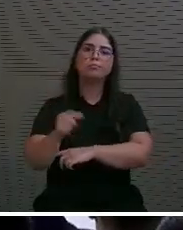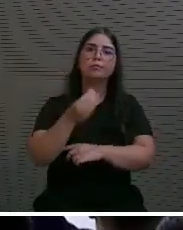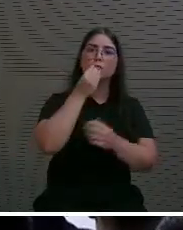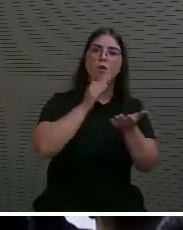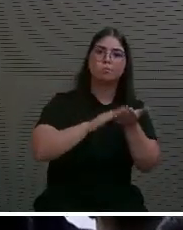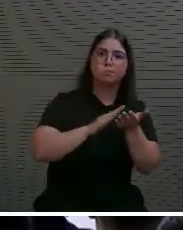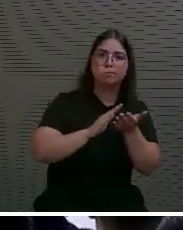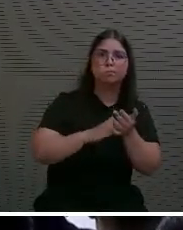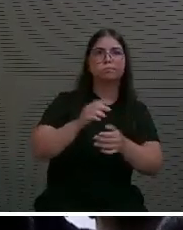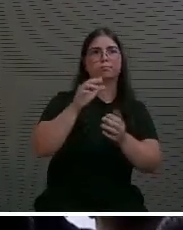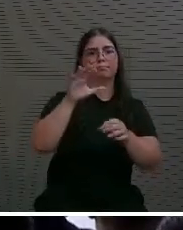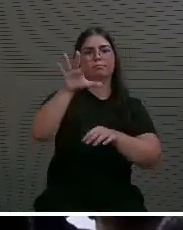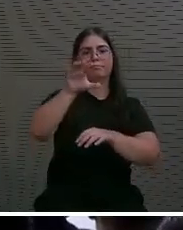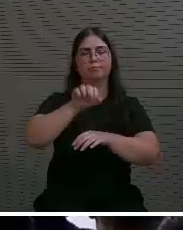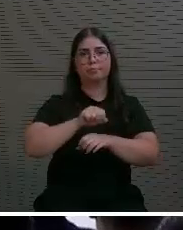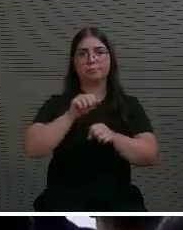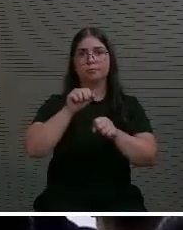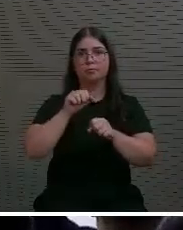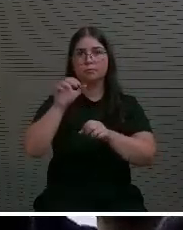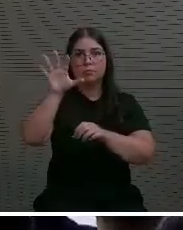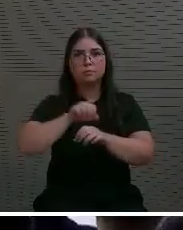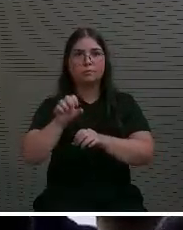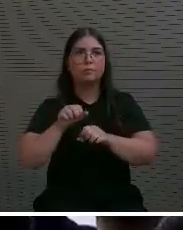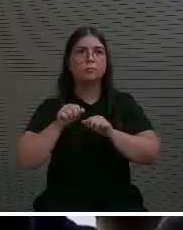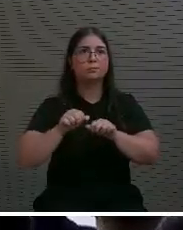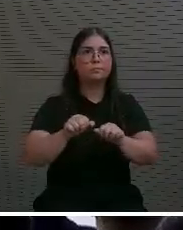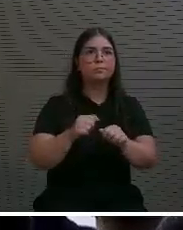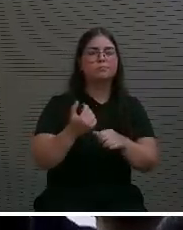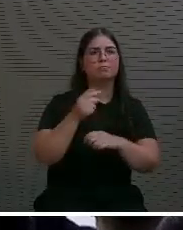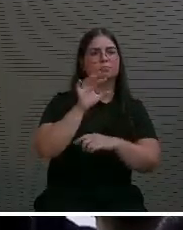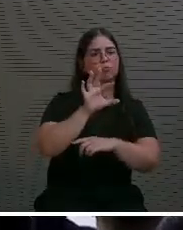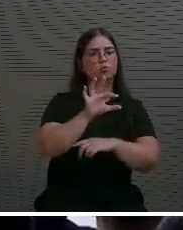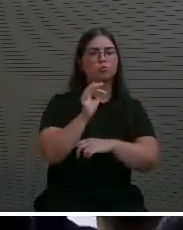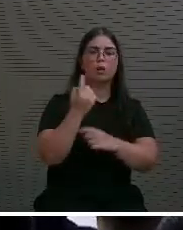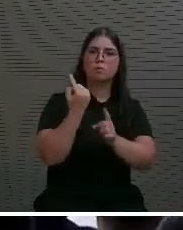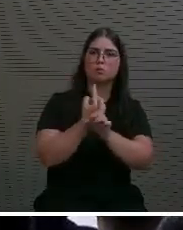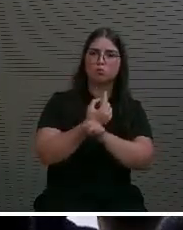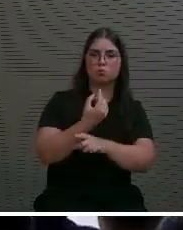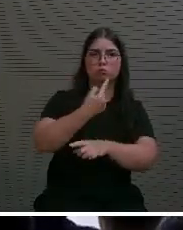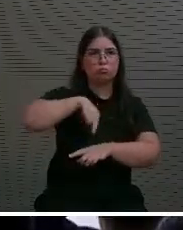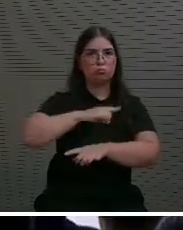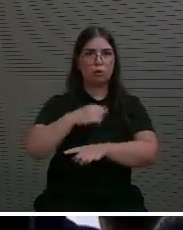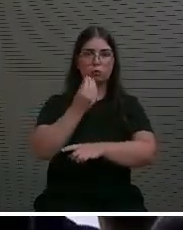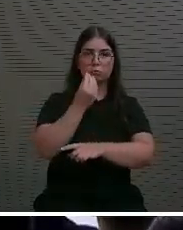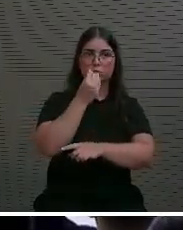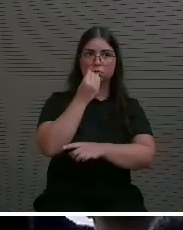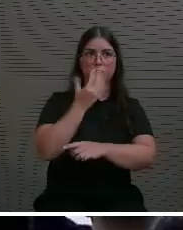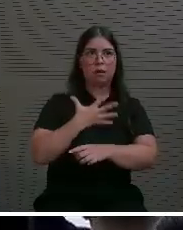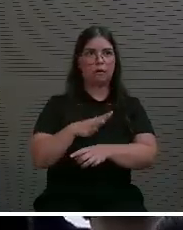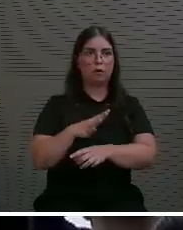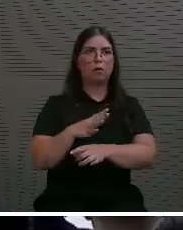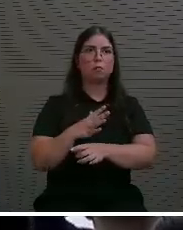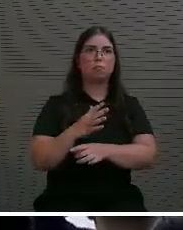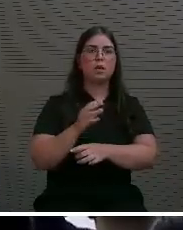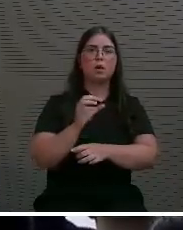choice. We can choose what we want to eat. If something is marked GMO, you don't have to eat it, you don't have to